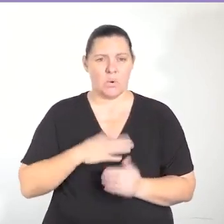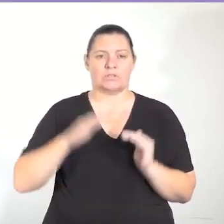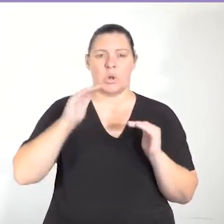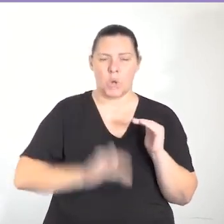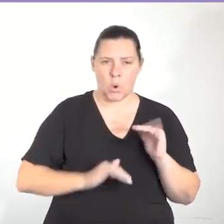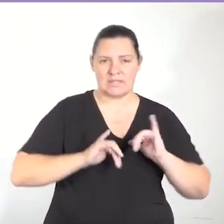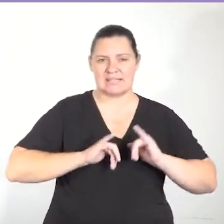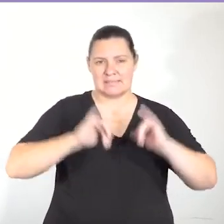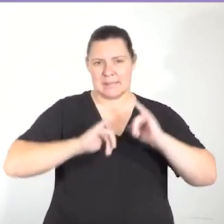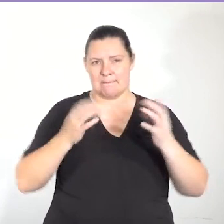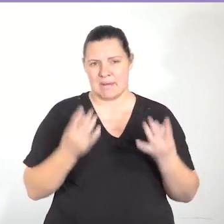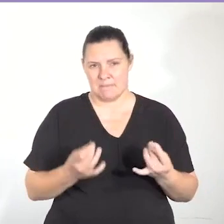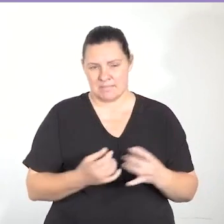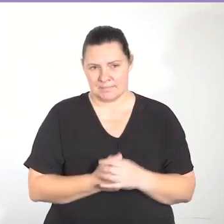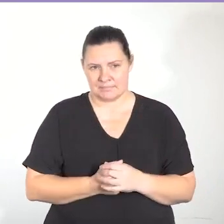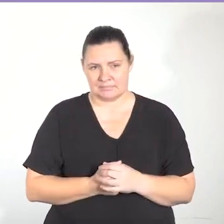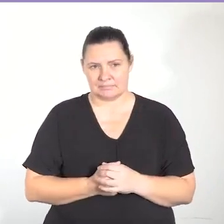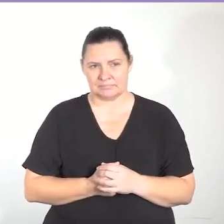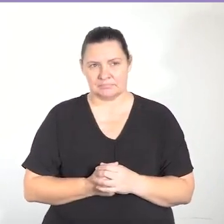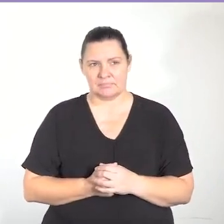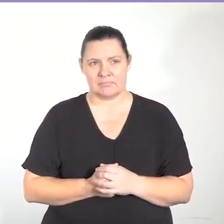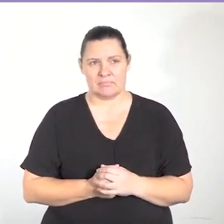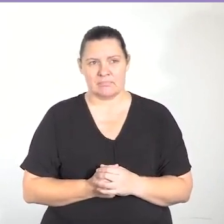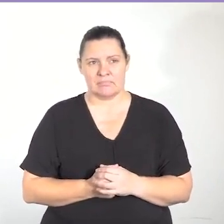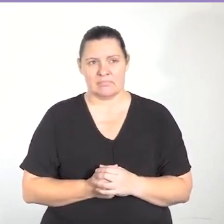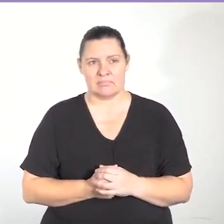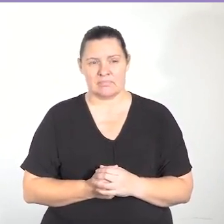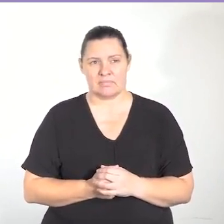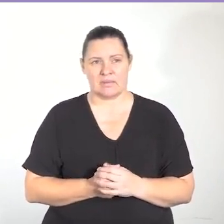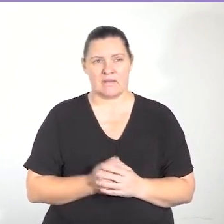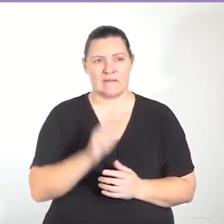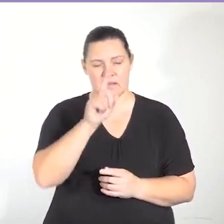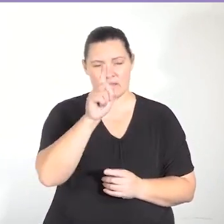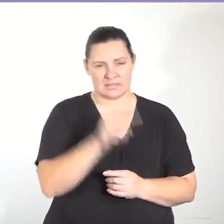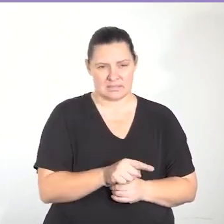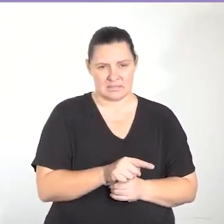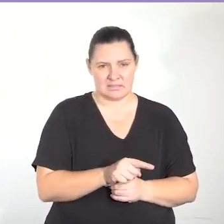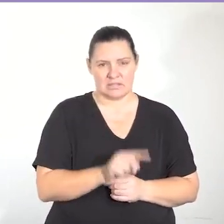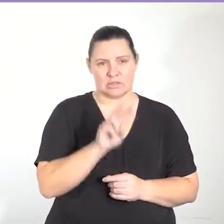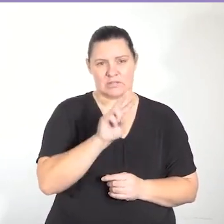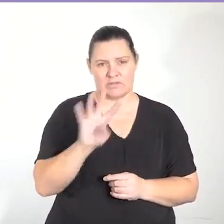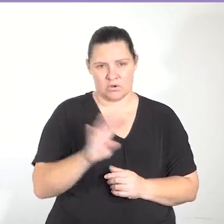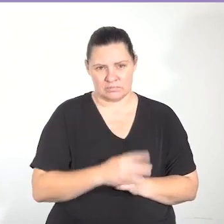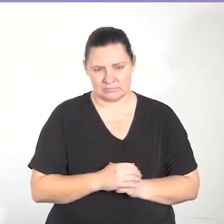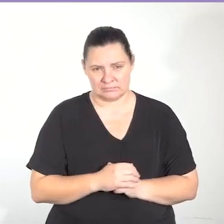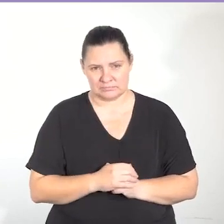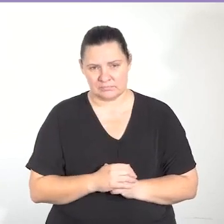here the lowest common multiple. So a common one, the first one that comes up as common is